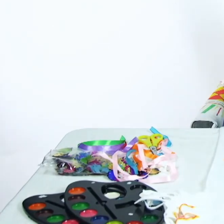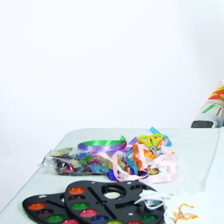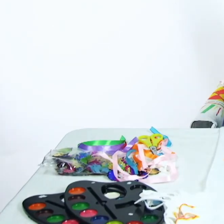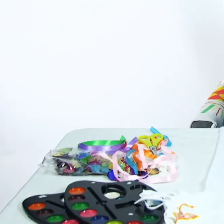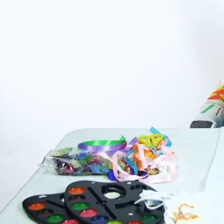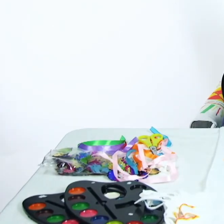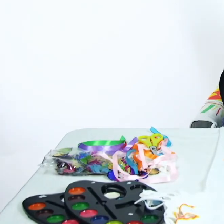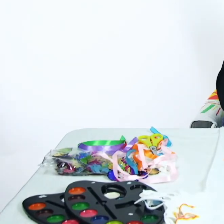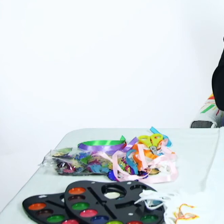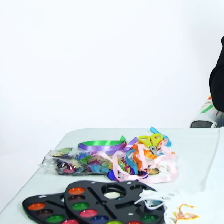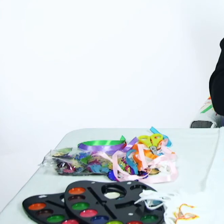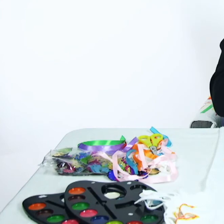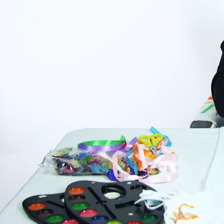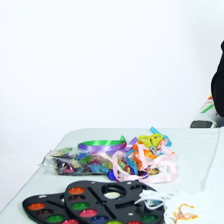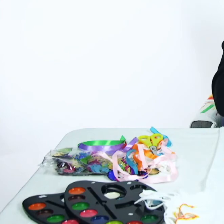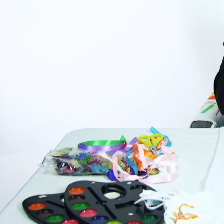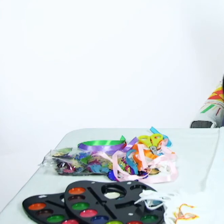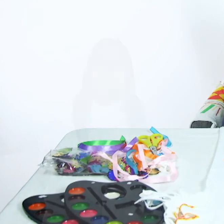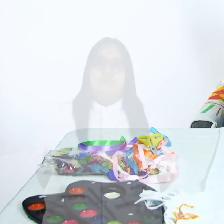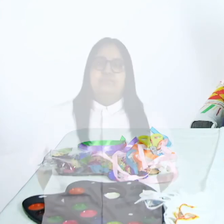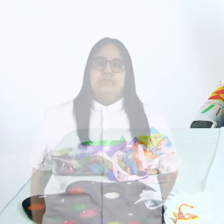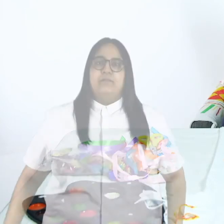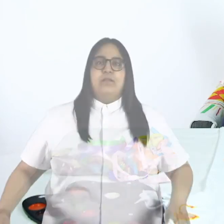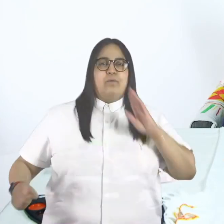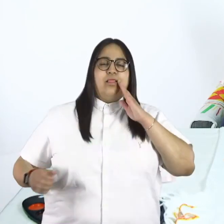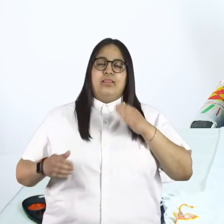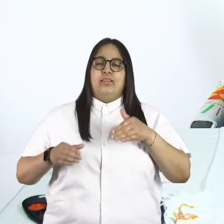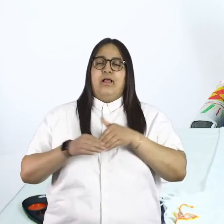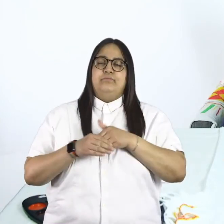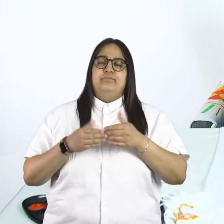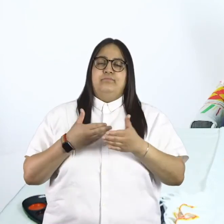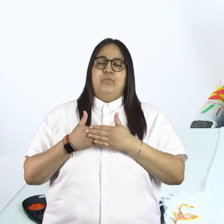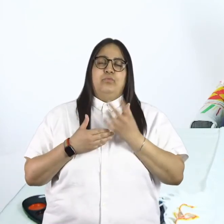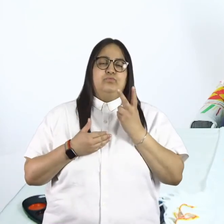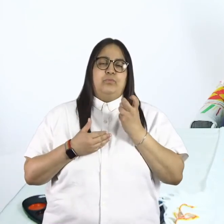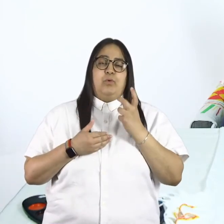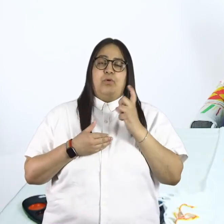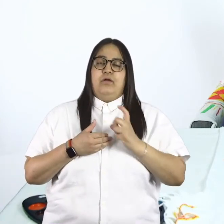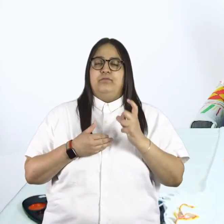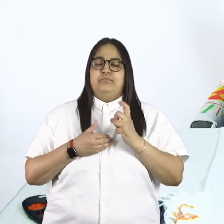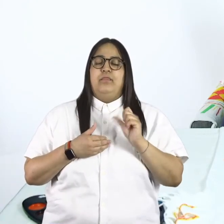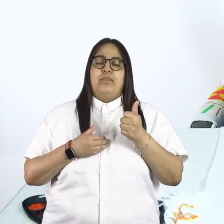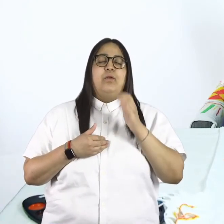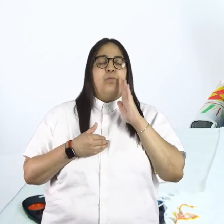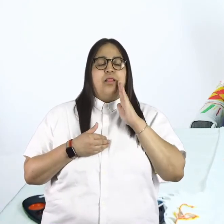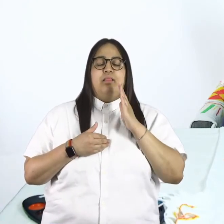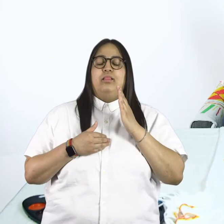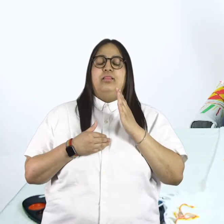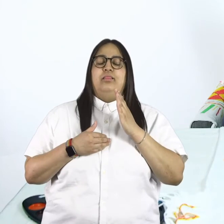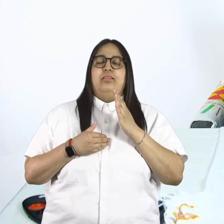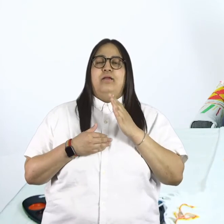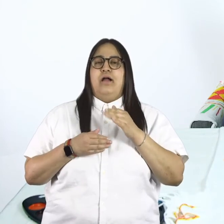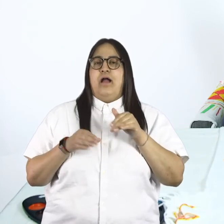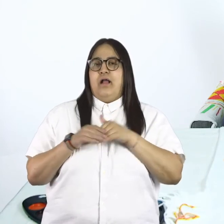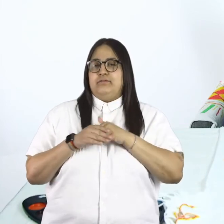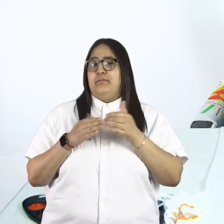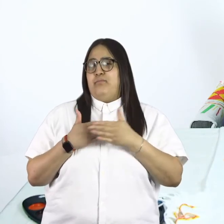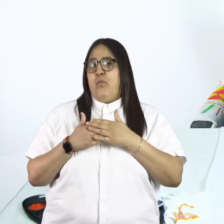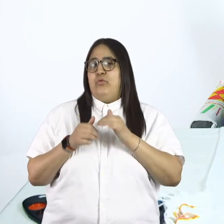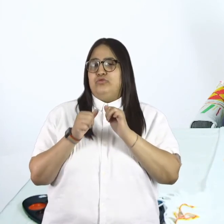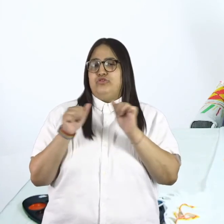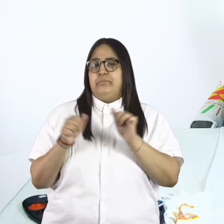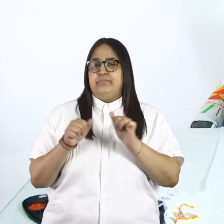So let's add another 2 colors and then we will move on to add in some foil shapes. What color are we going to do? We've done